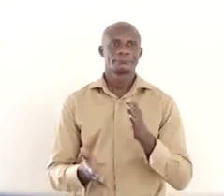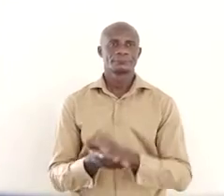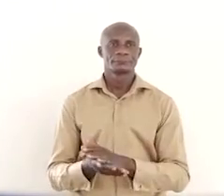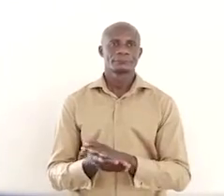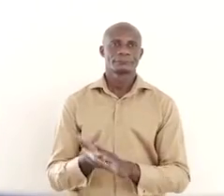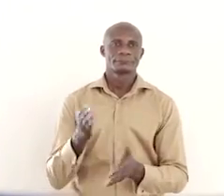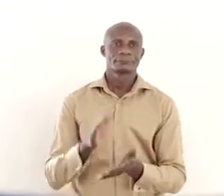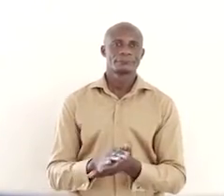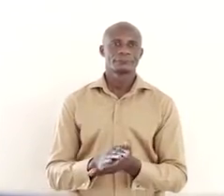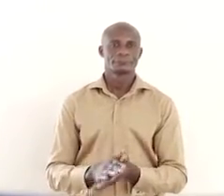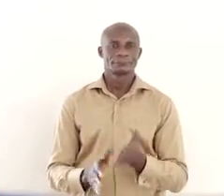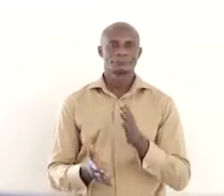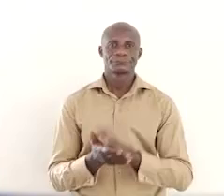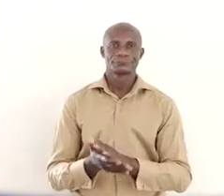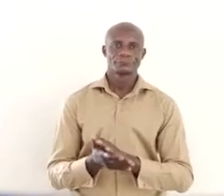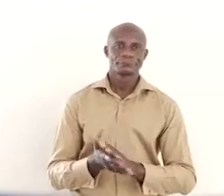arise, I